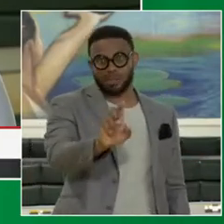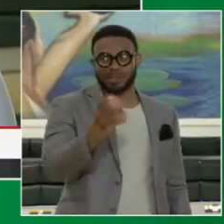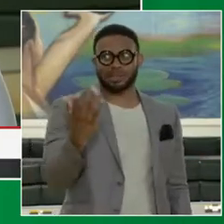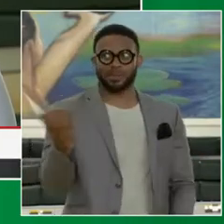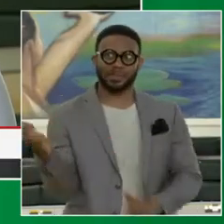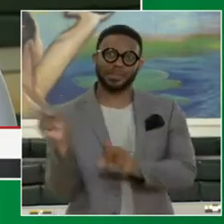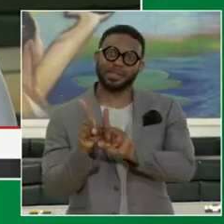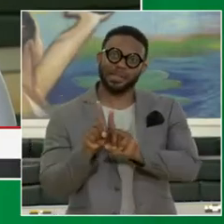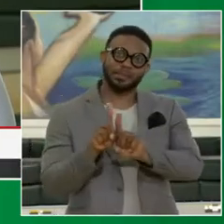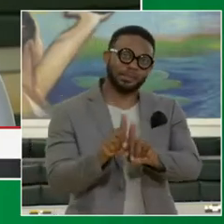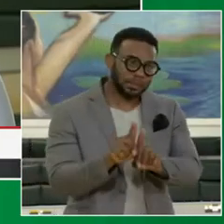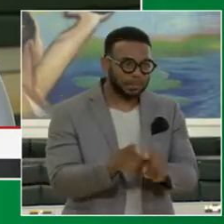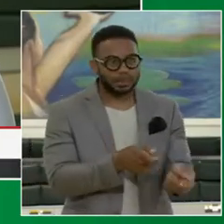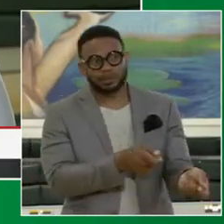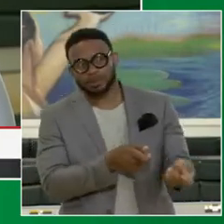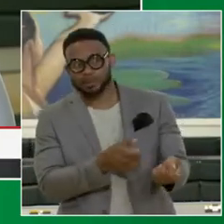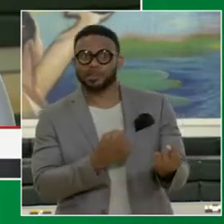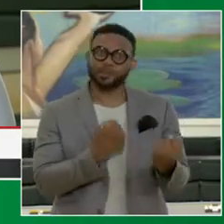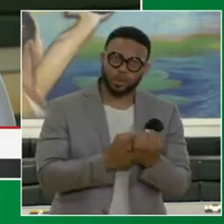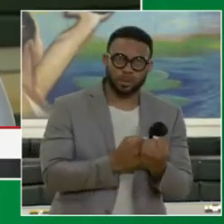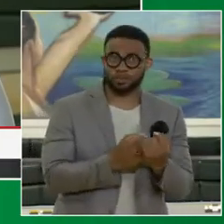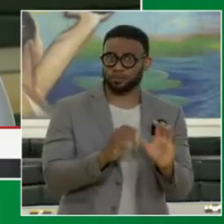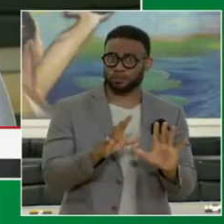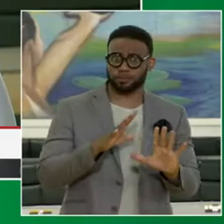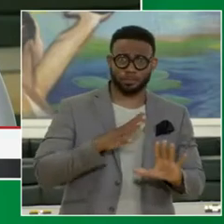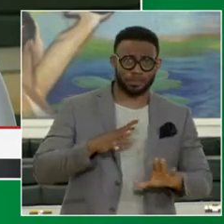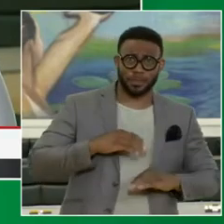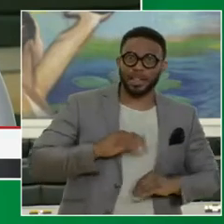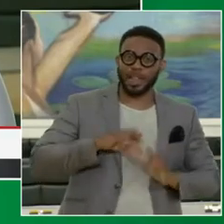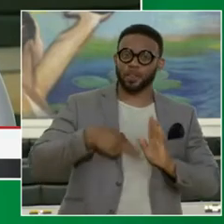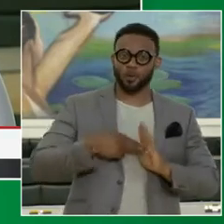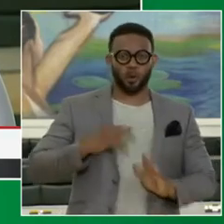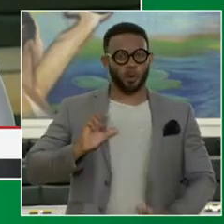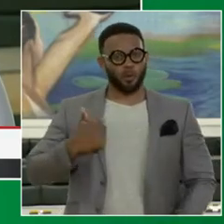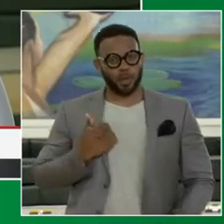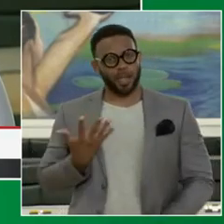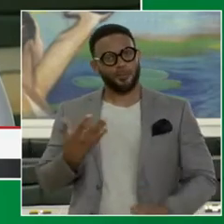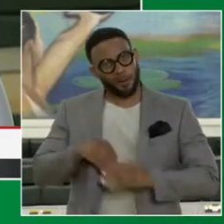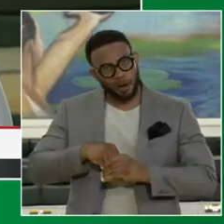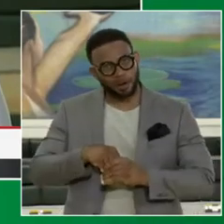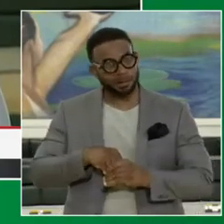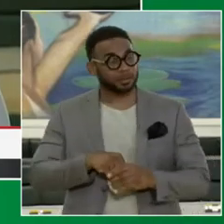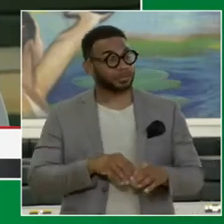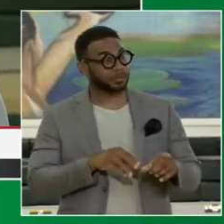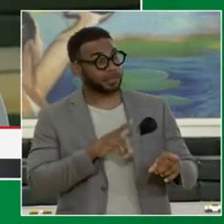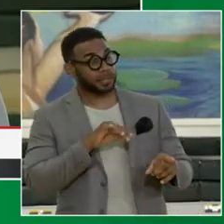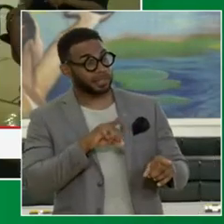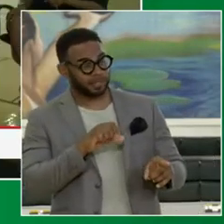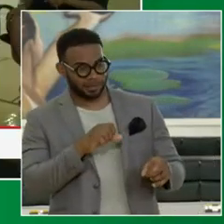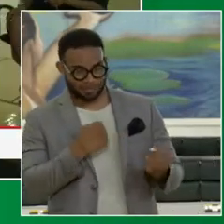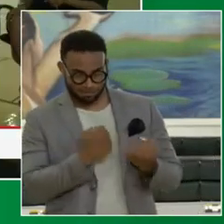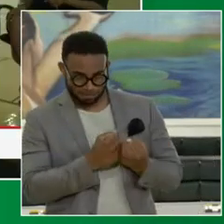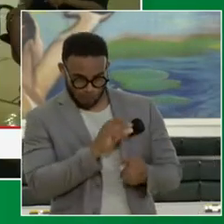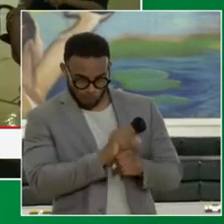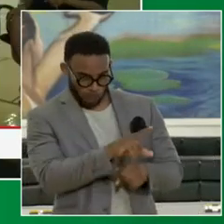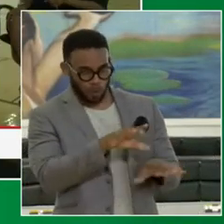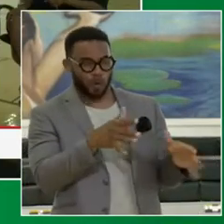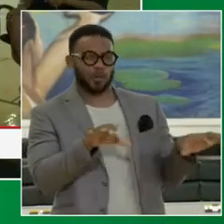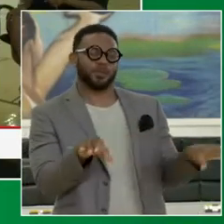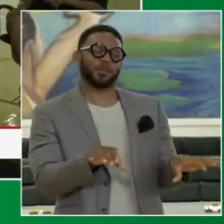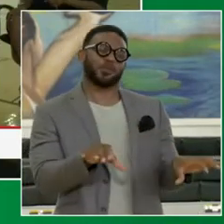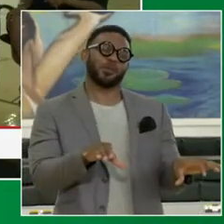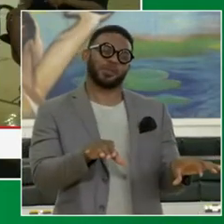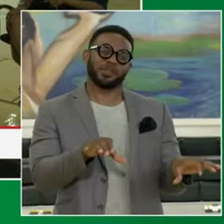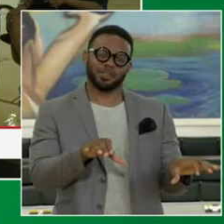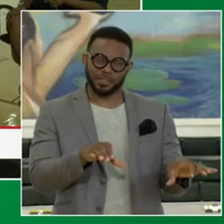to take you by the hand and to support you through it, and that's the role of the violence interrupters. Well, and Linda, a testament to you and the work that you've already done